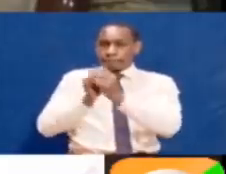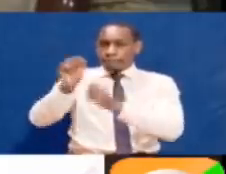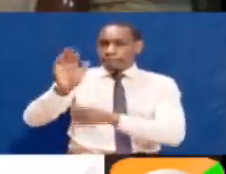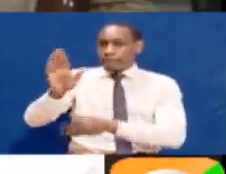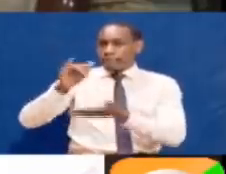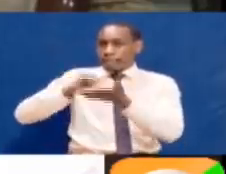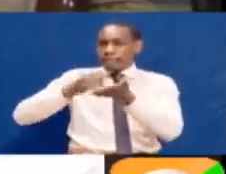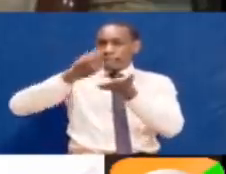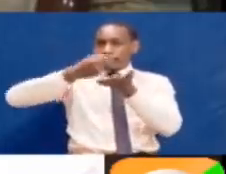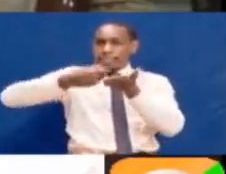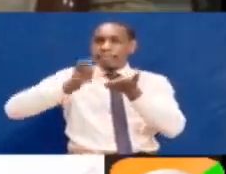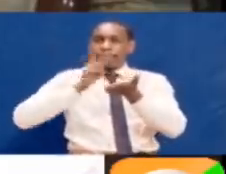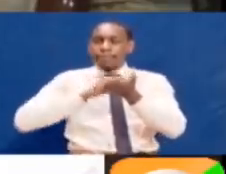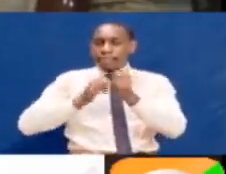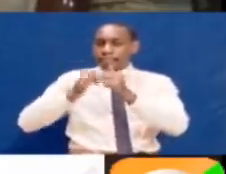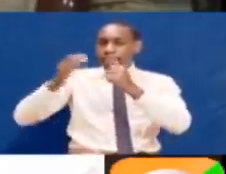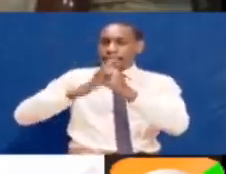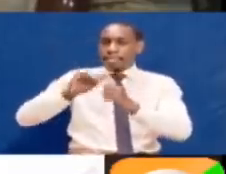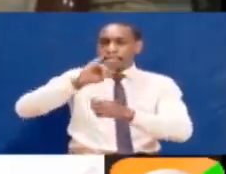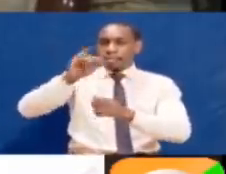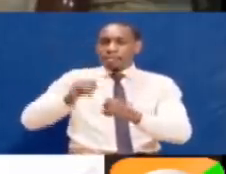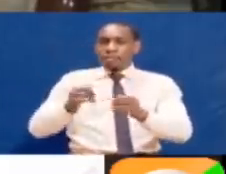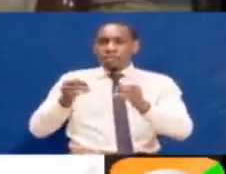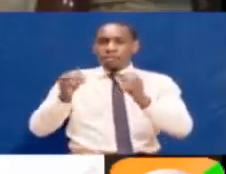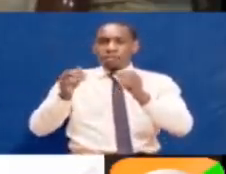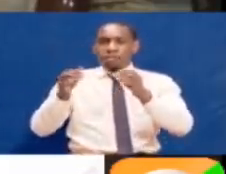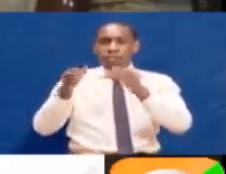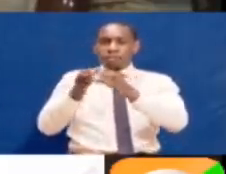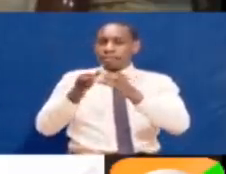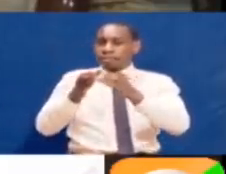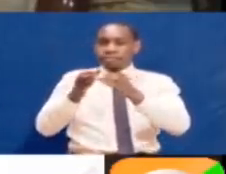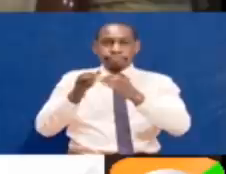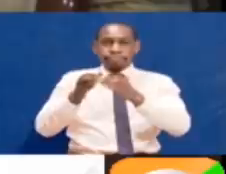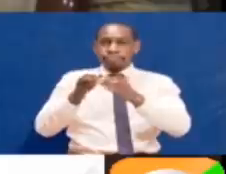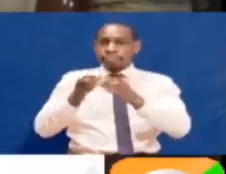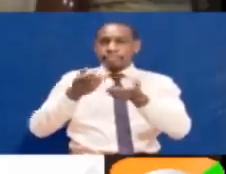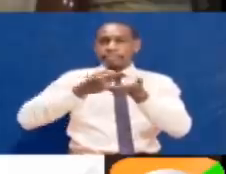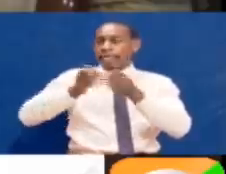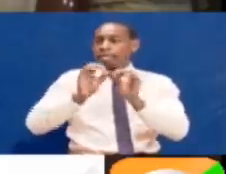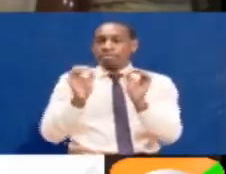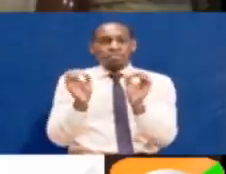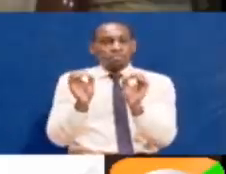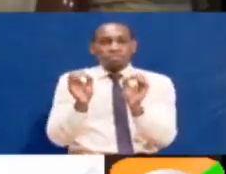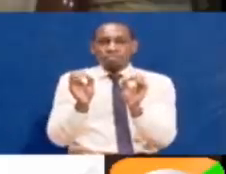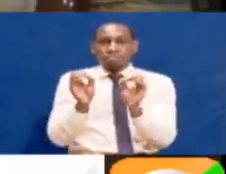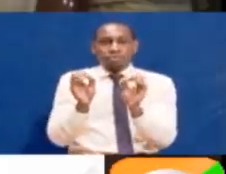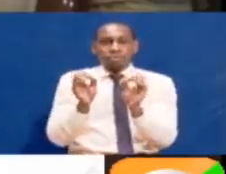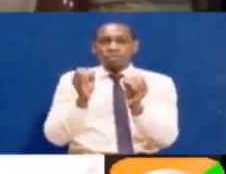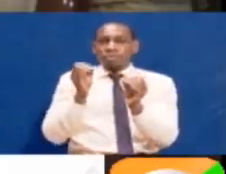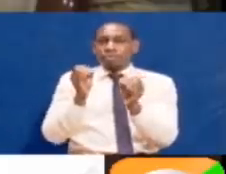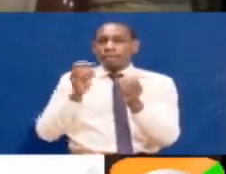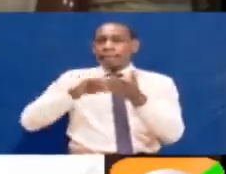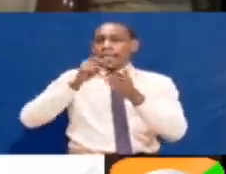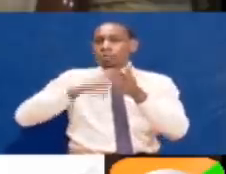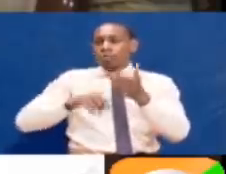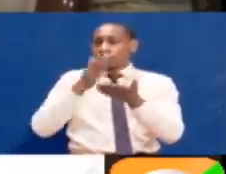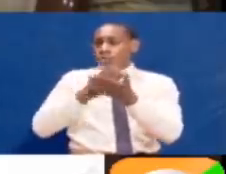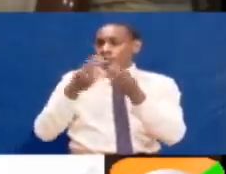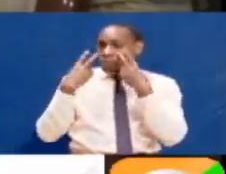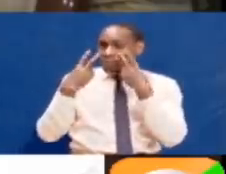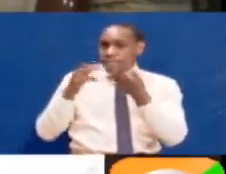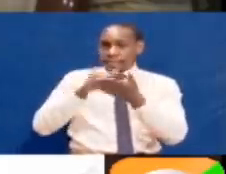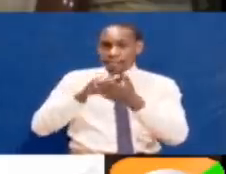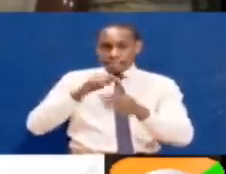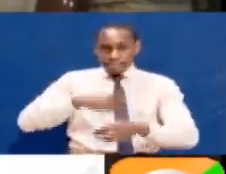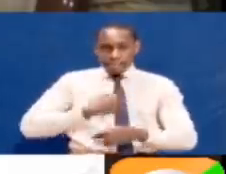who signed, 19 Jubilee senators never signed. So in reality, you can see that